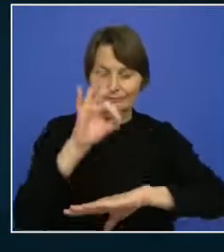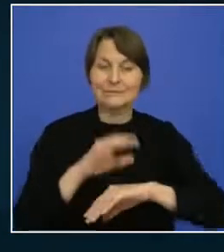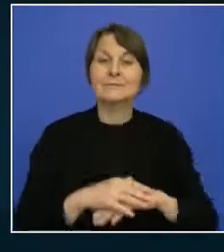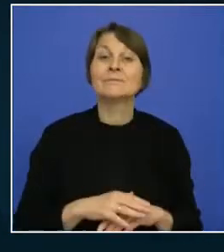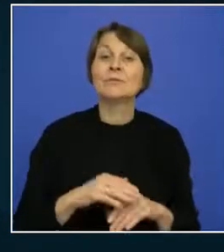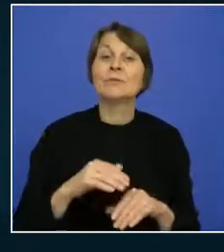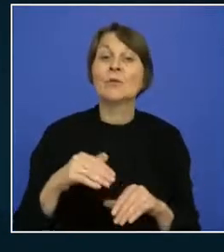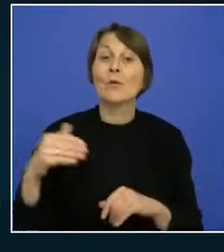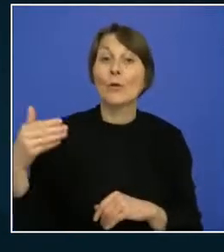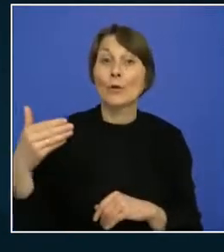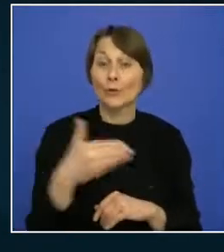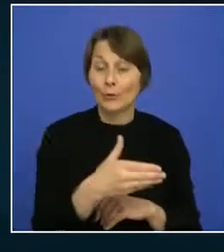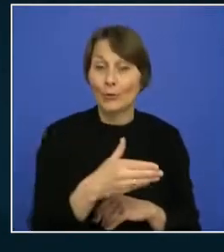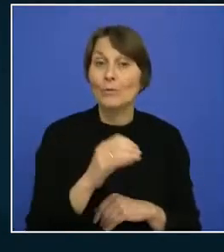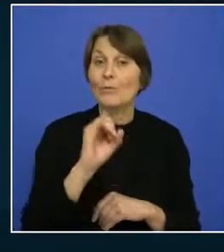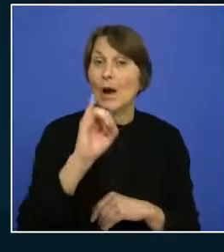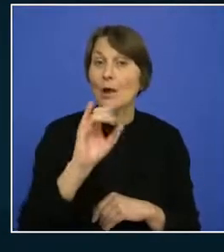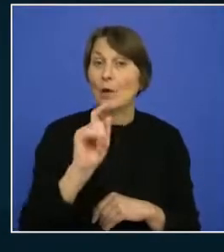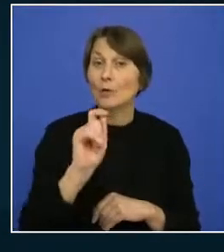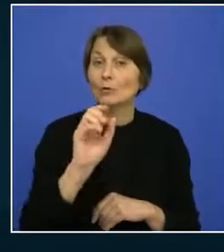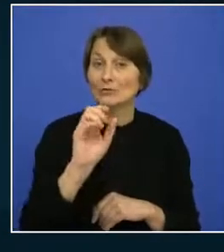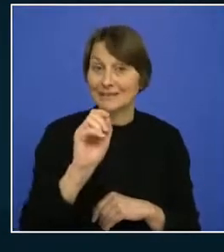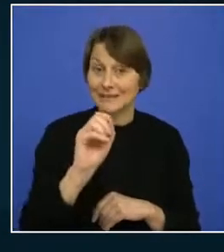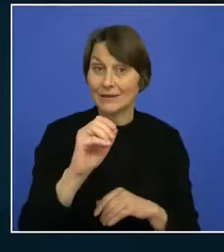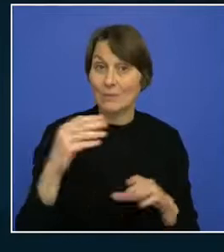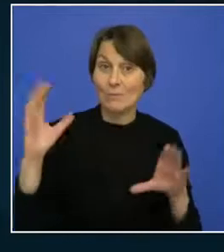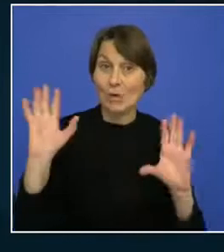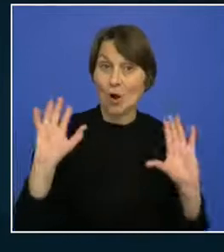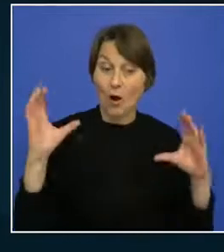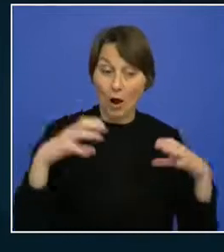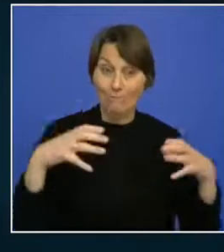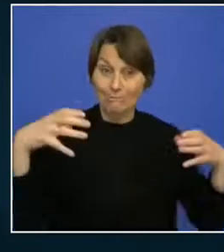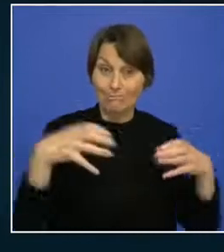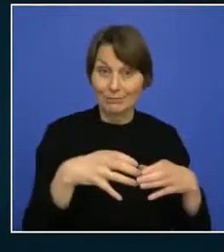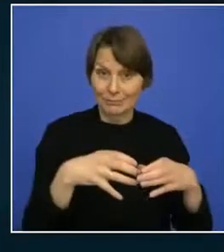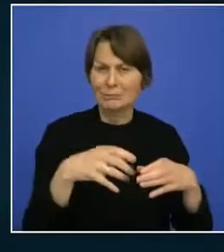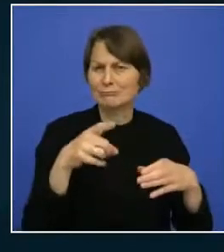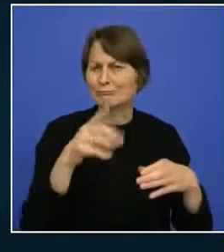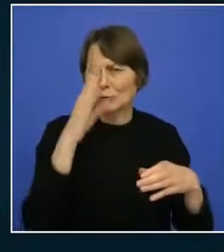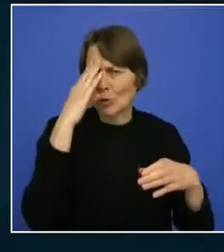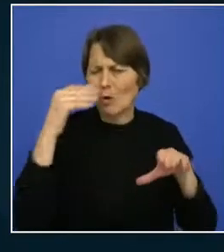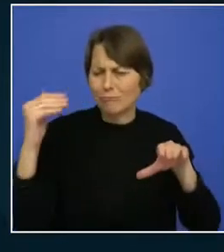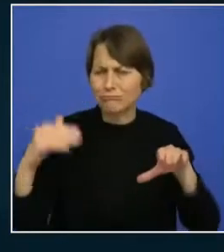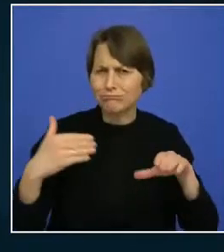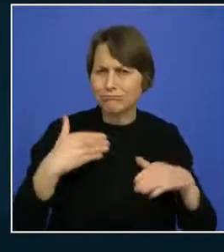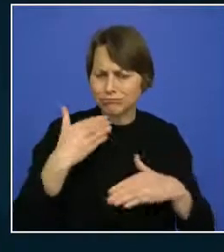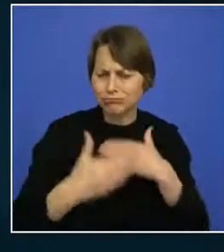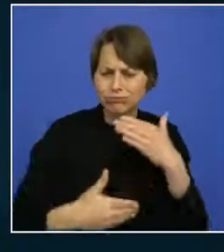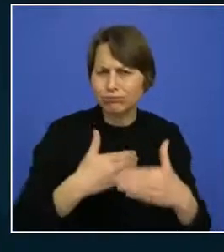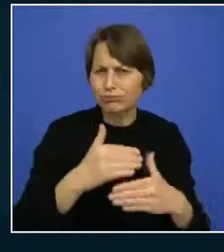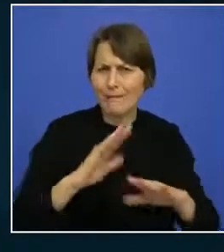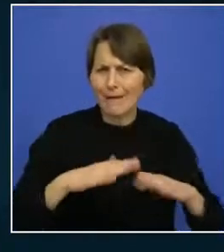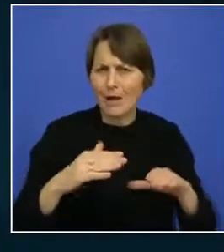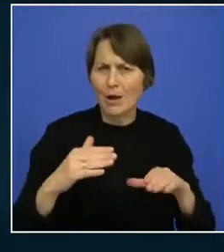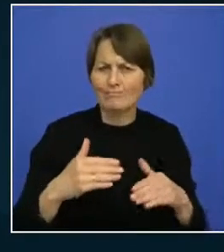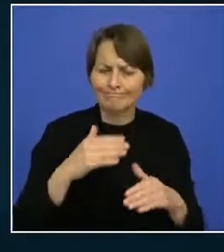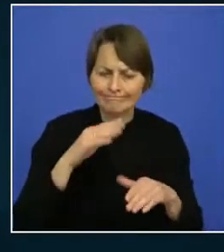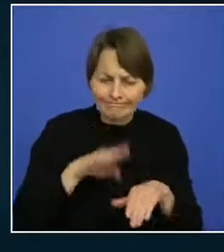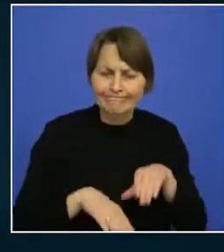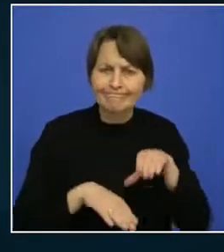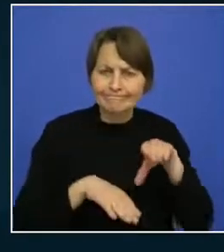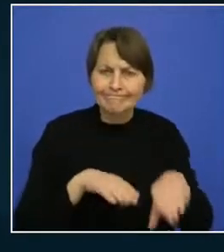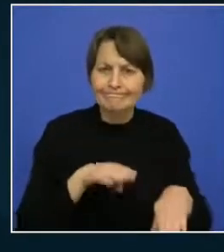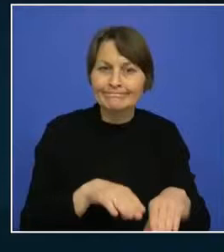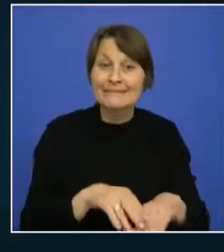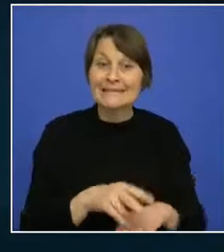is all the usual suspects, especially if you've been developing on Azure IoT. And the parts in red